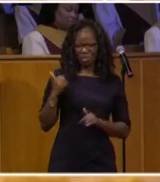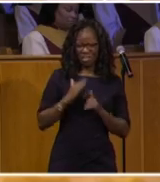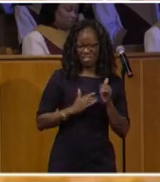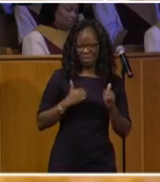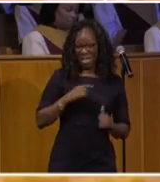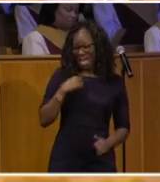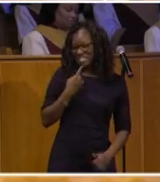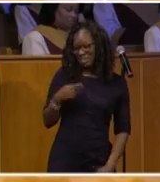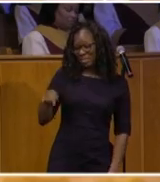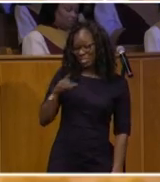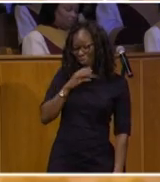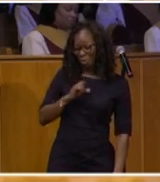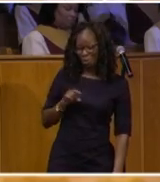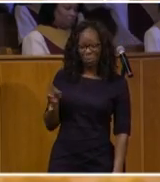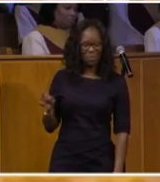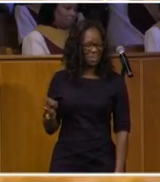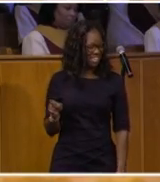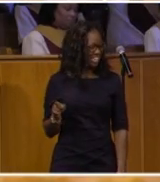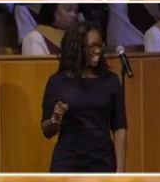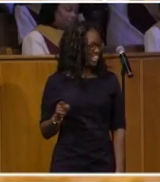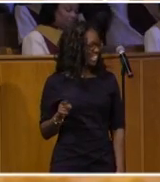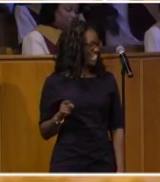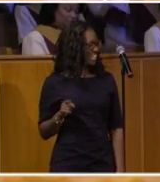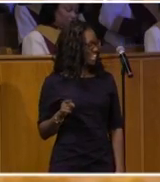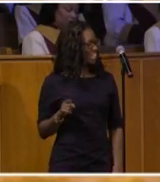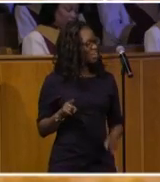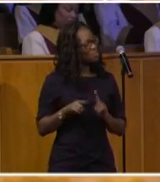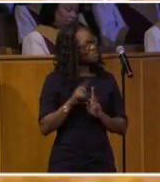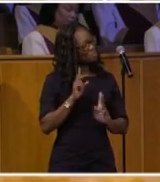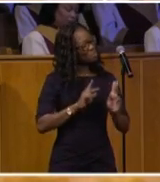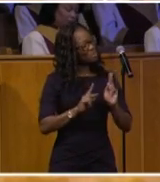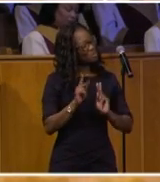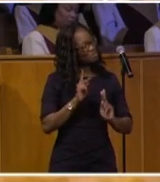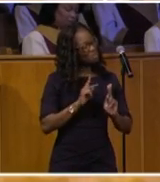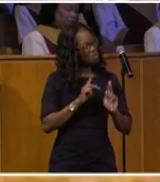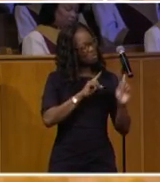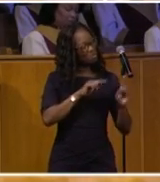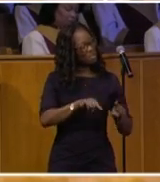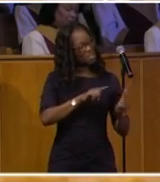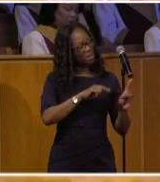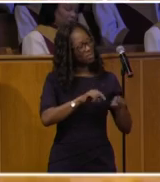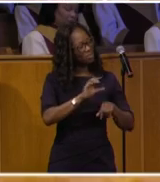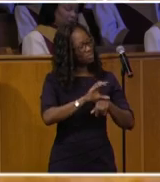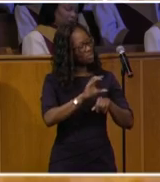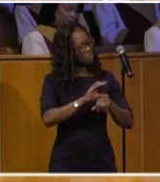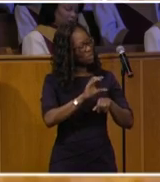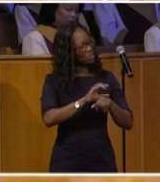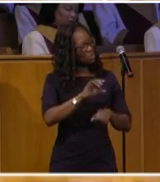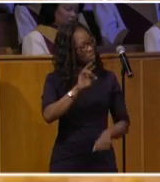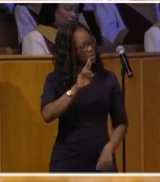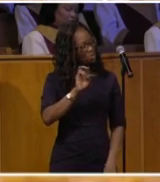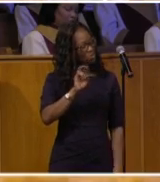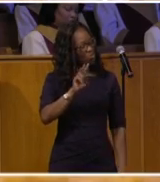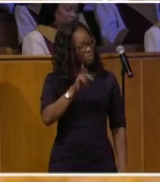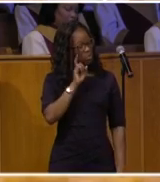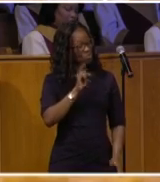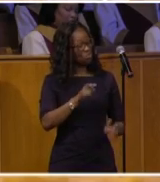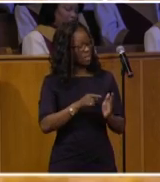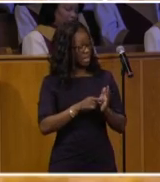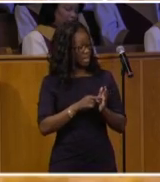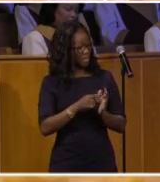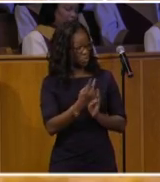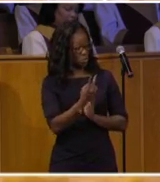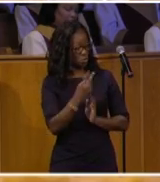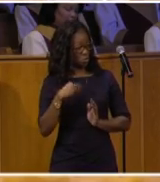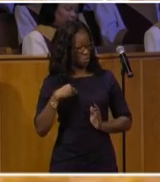older. But people like that, they've been in this church. A Reverend recently recognized